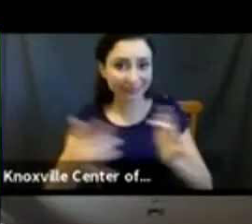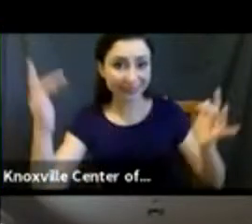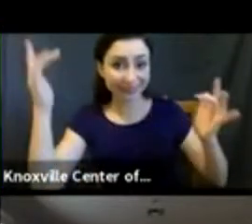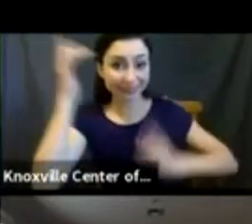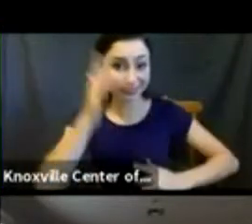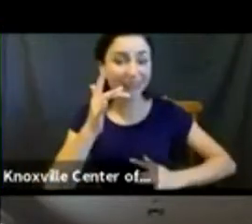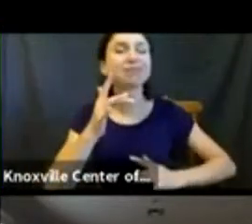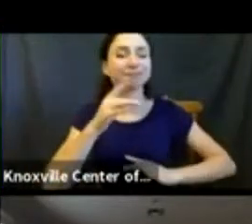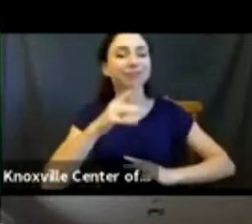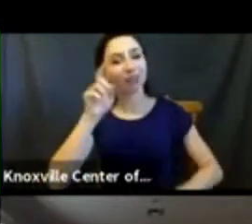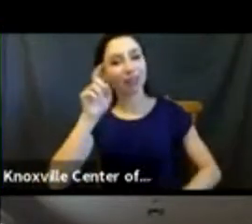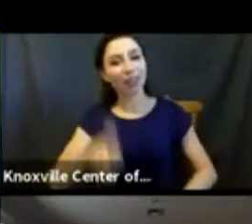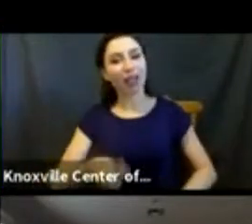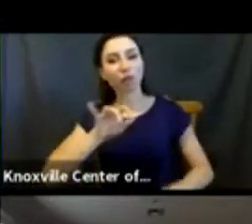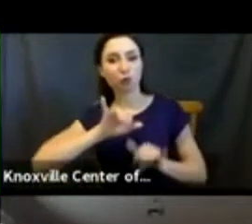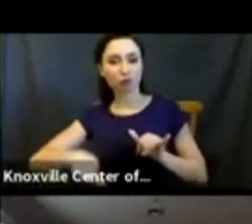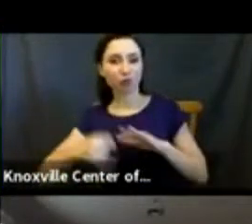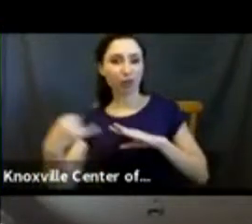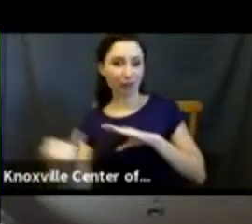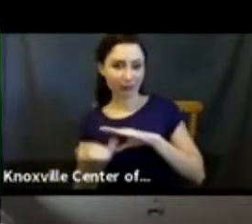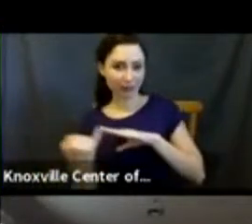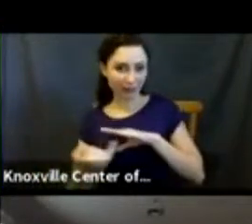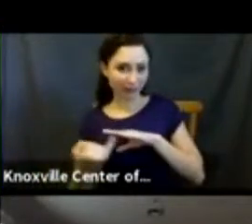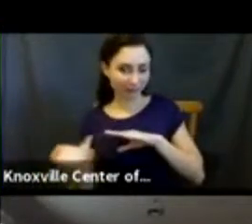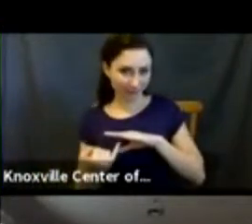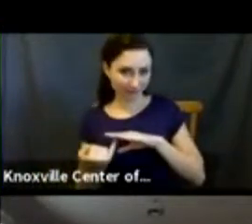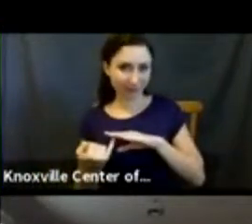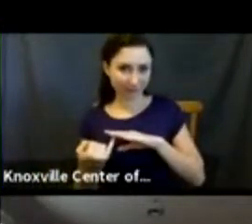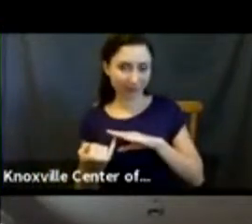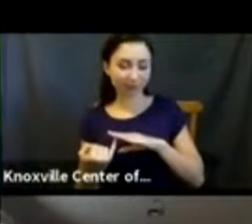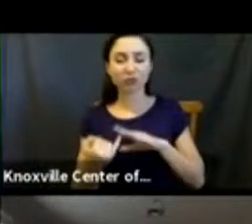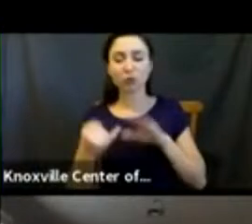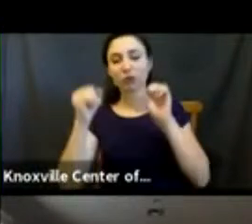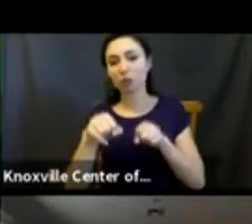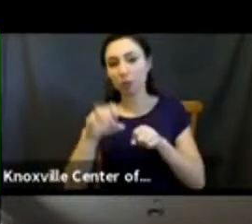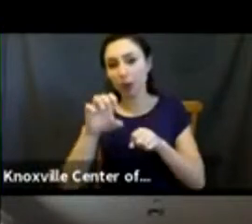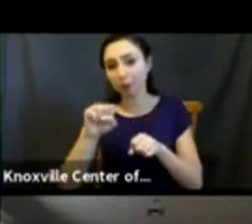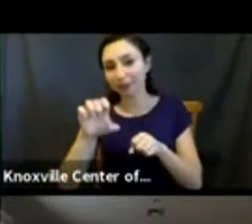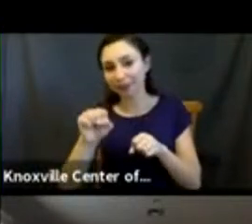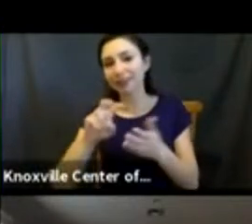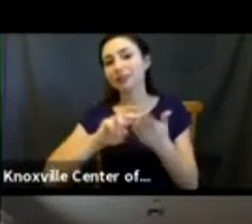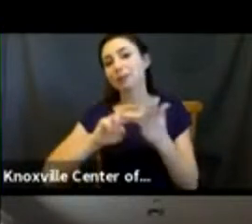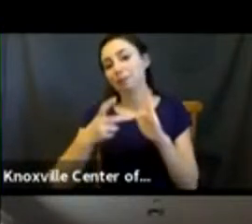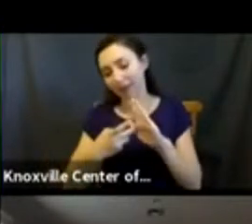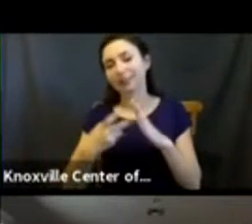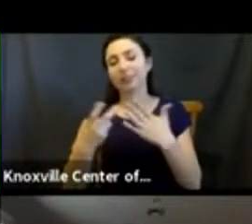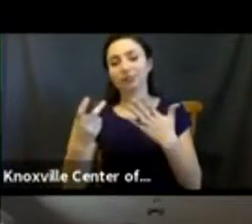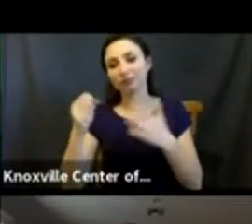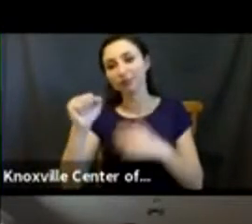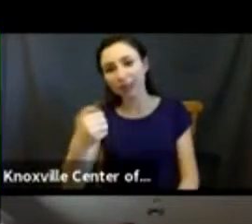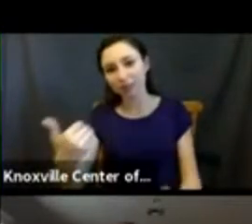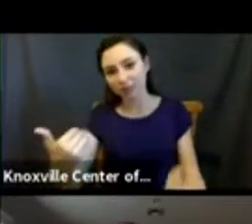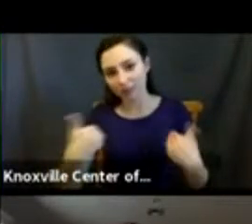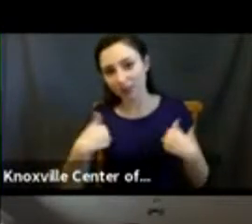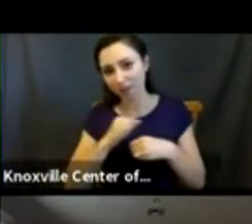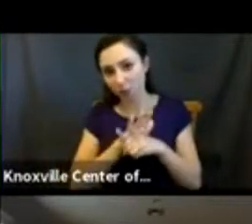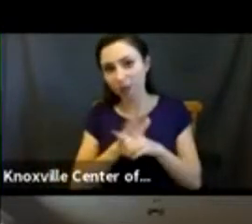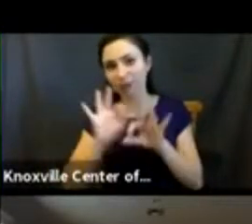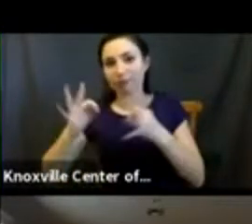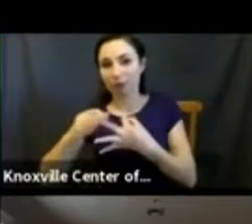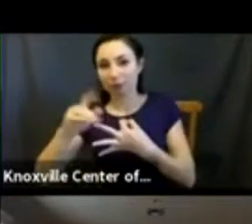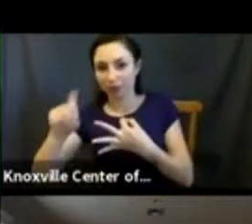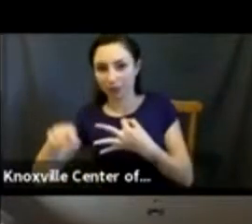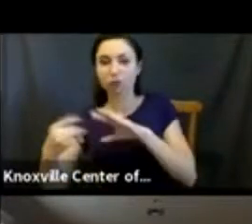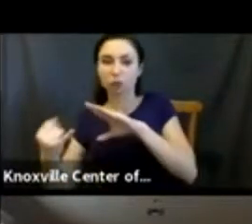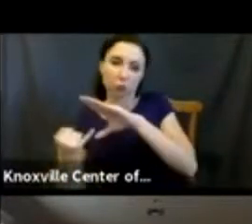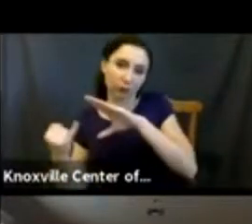So sometimes people get confused with that. So they then become a probable case, which gets treated like a case, and then their family would have to quarantine. Okay. All